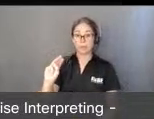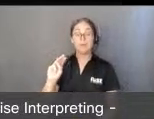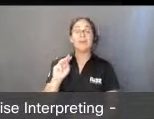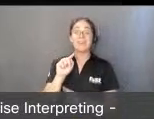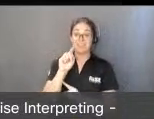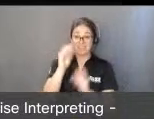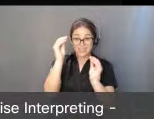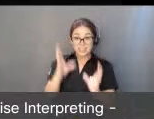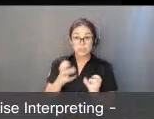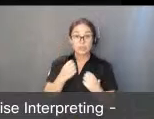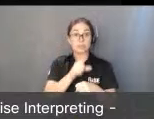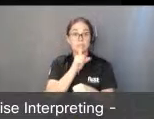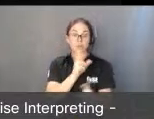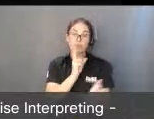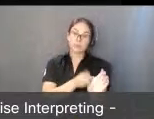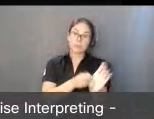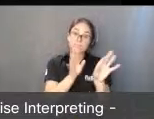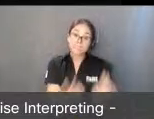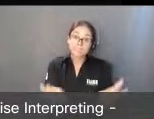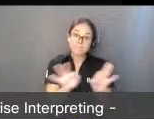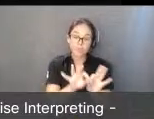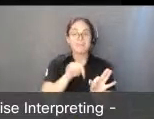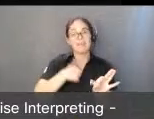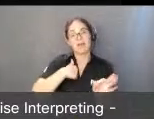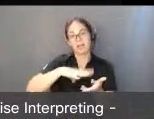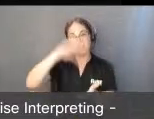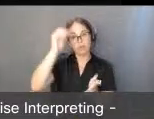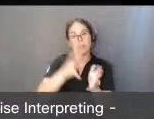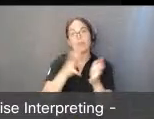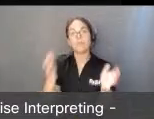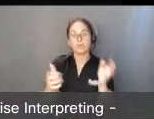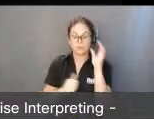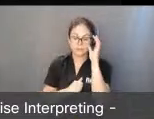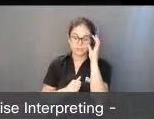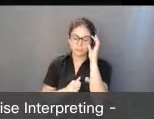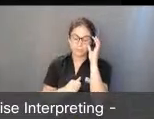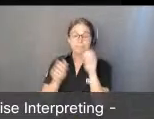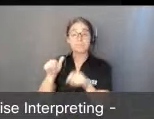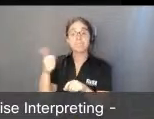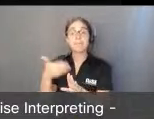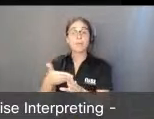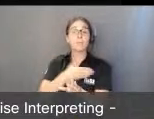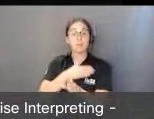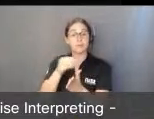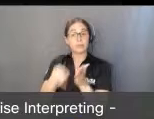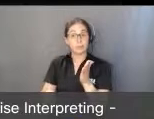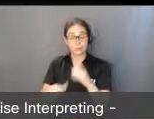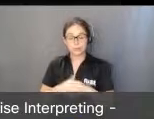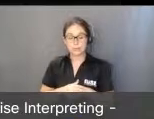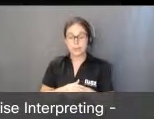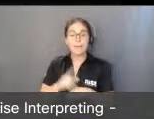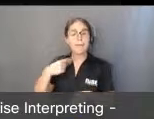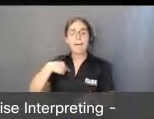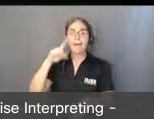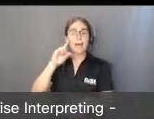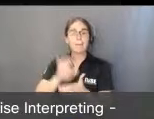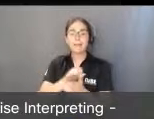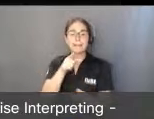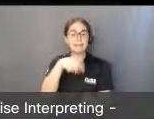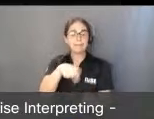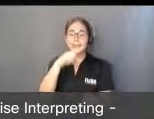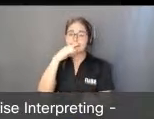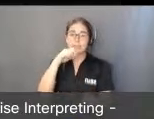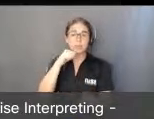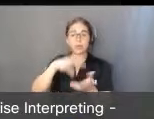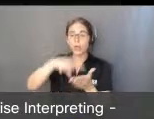where I learned the most. Son, Colton, an Arizona State former student. I believe that these kids are not learning anything from home. Granted,